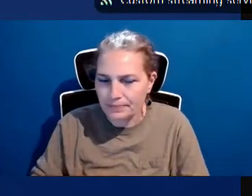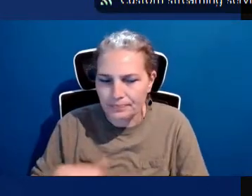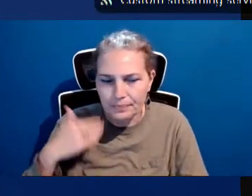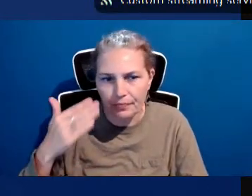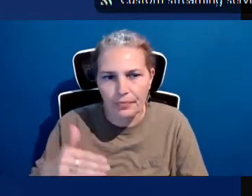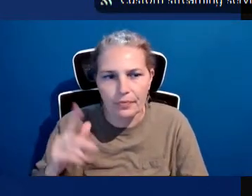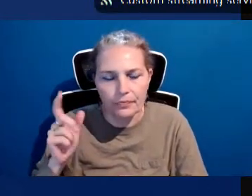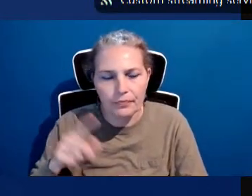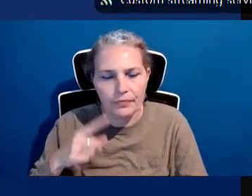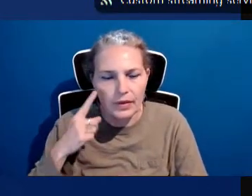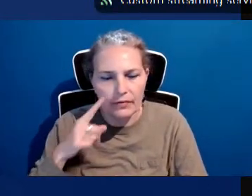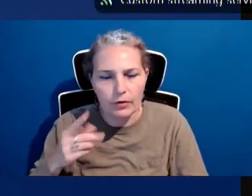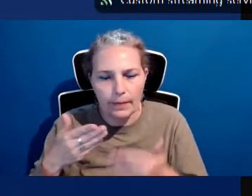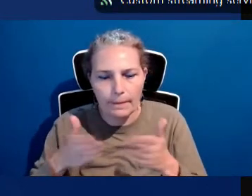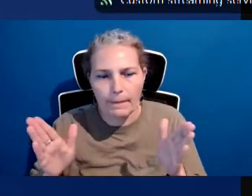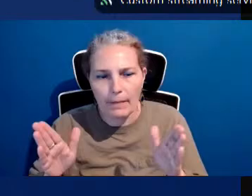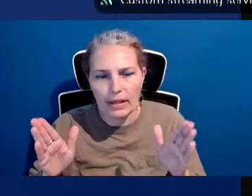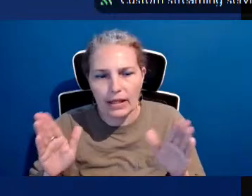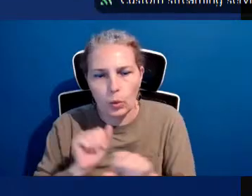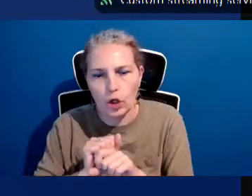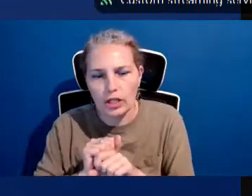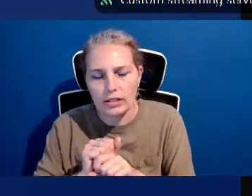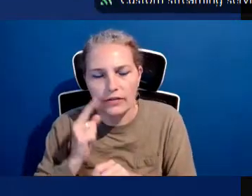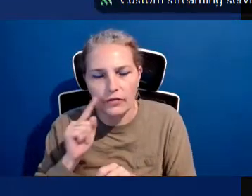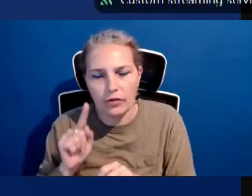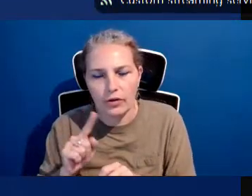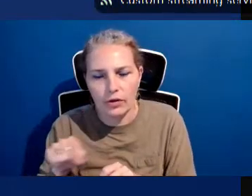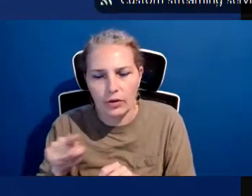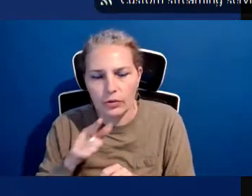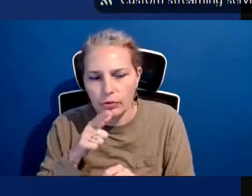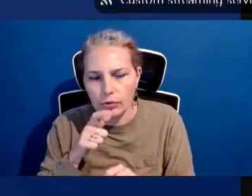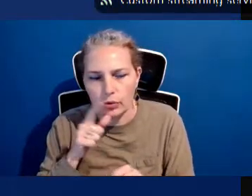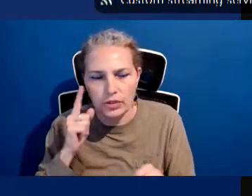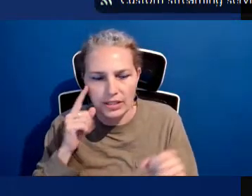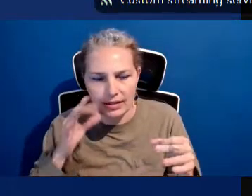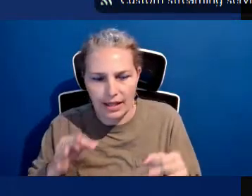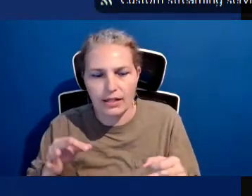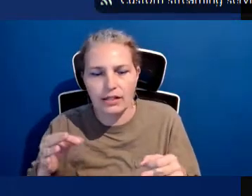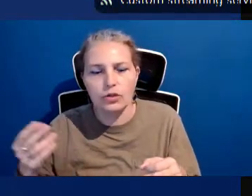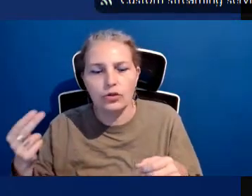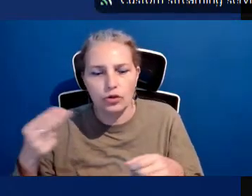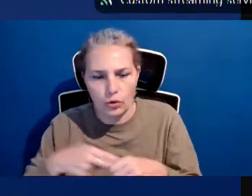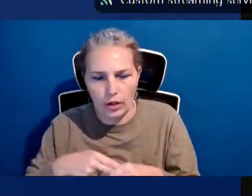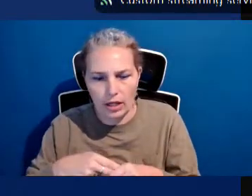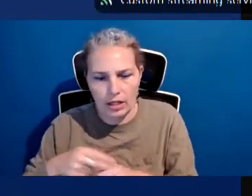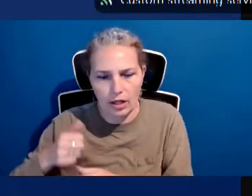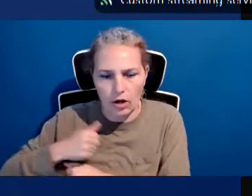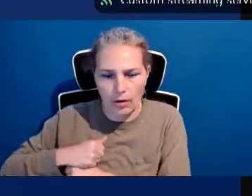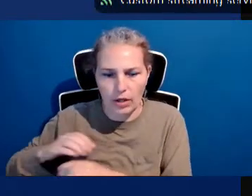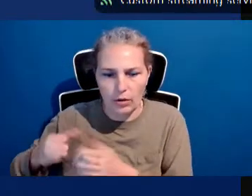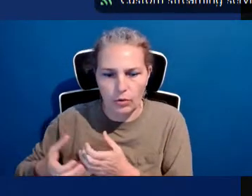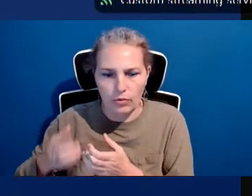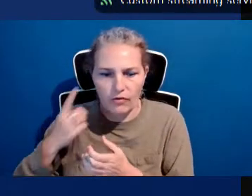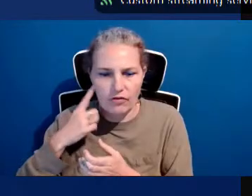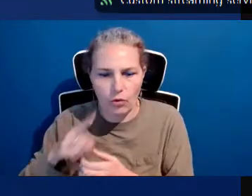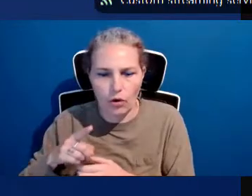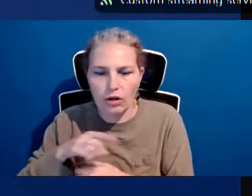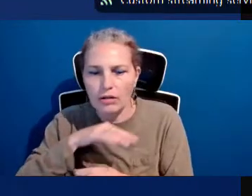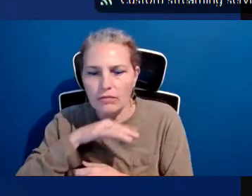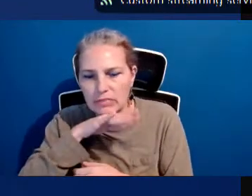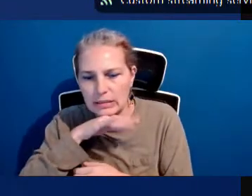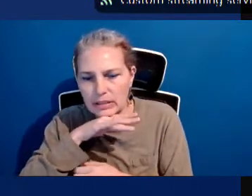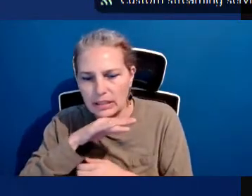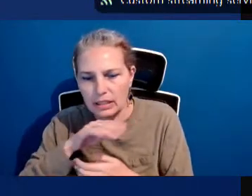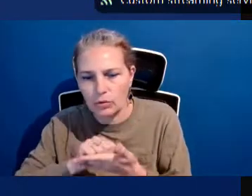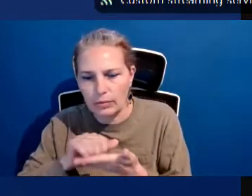Next question is for Public Works. For those who opted into the Army Corps debris removal, how can we find out the costs that they